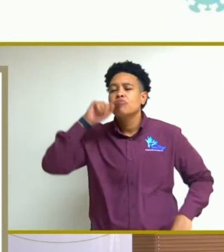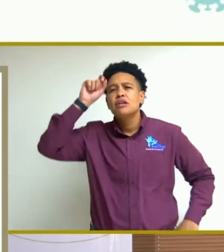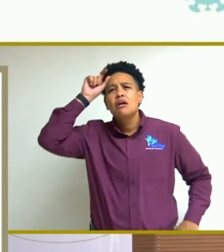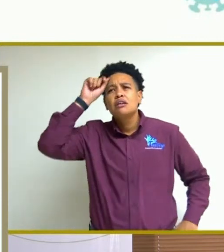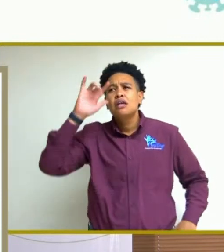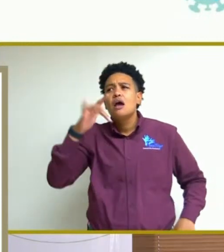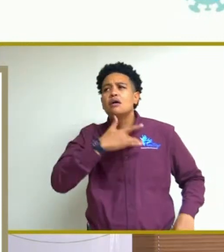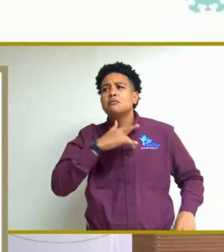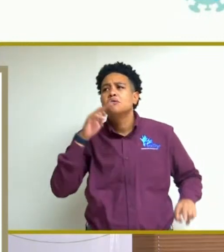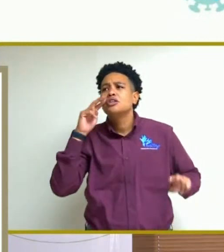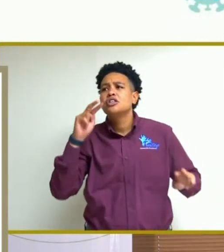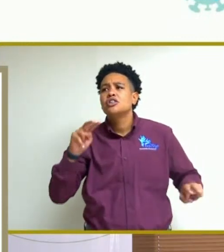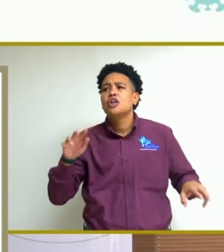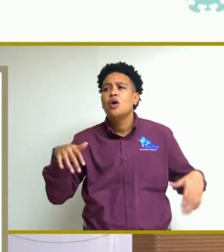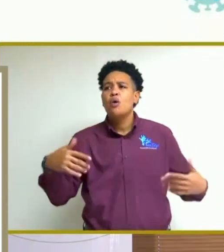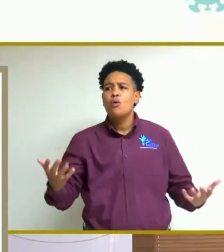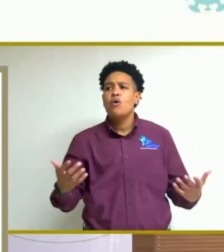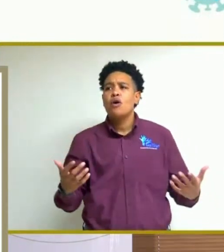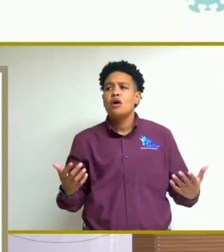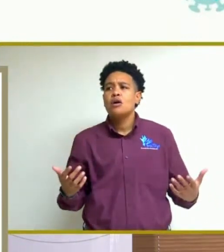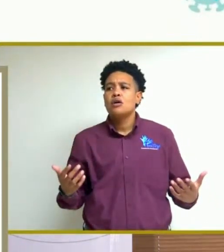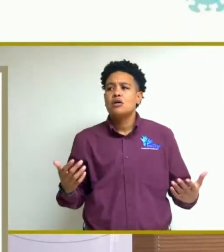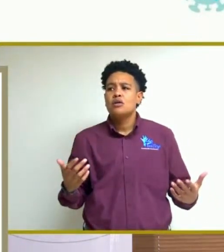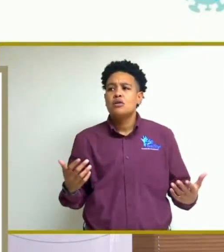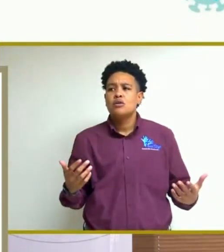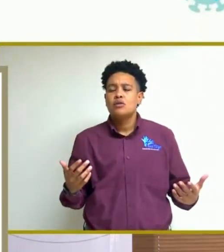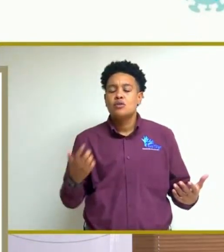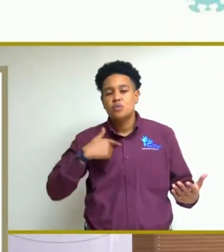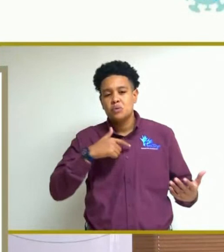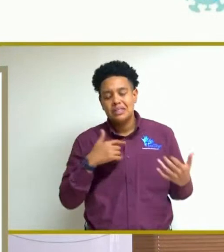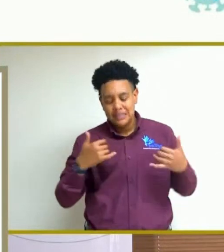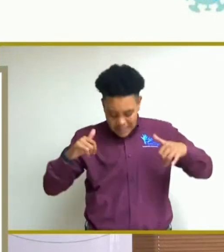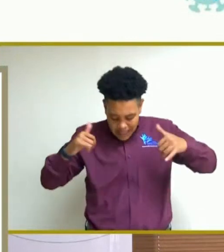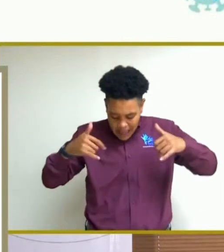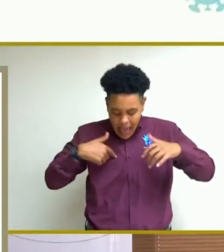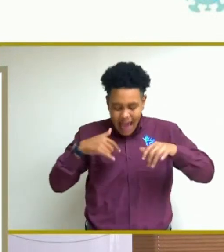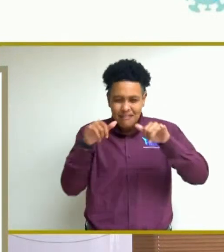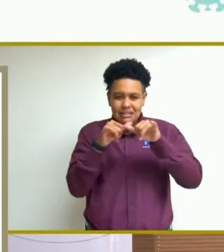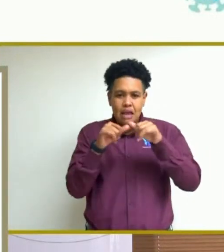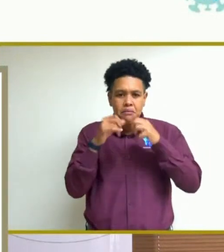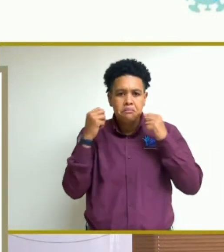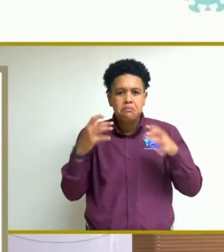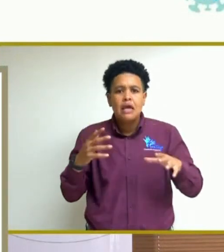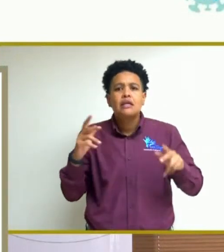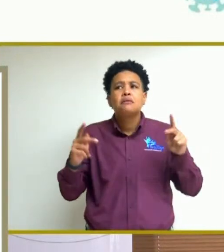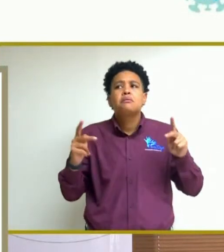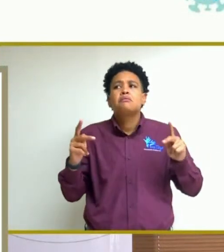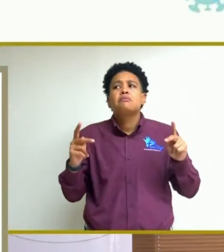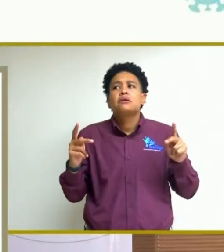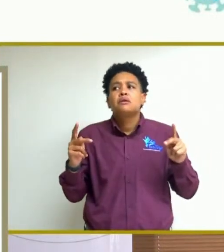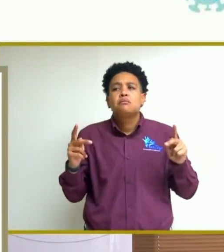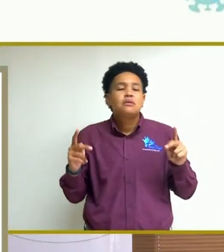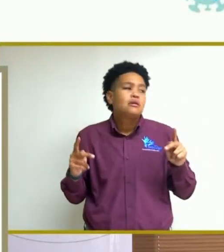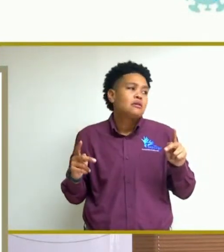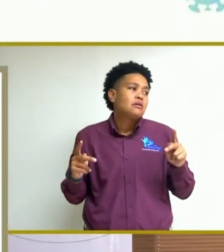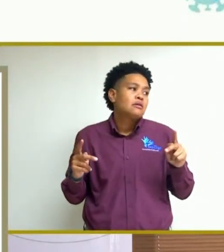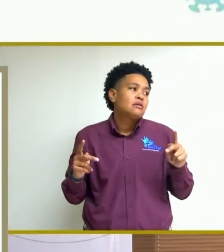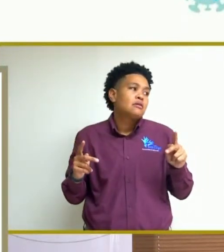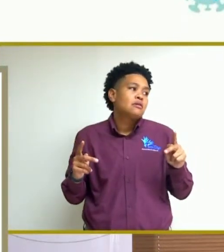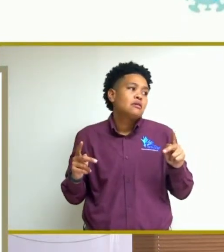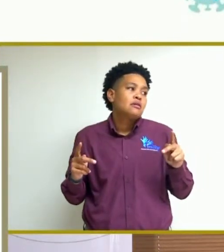that we have still a sizable number of persons that